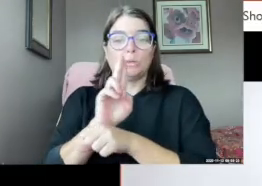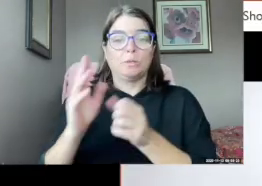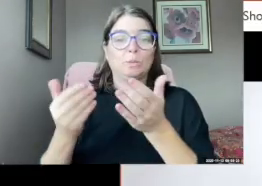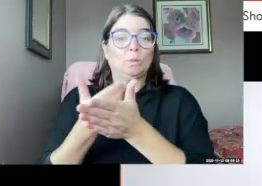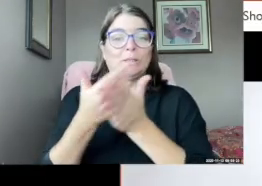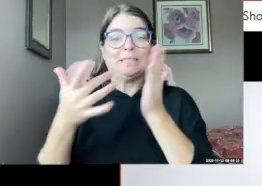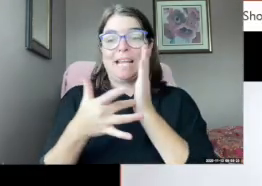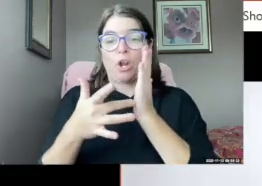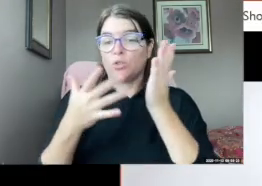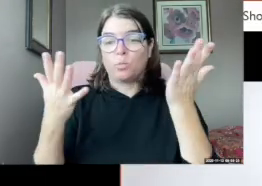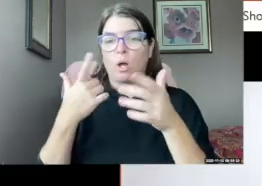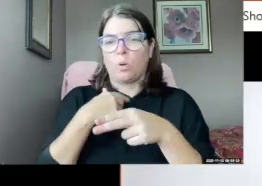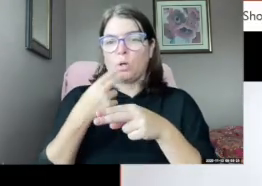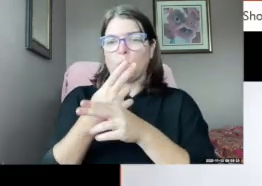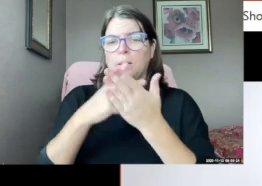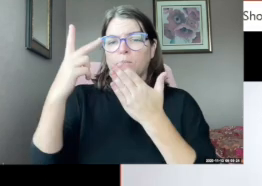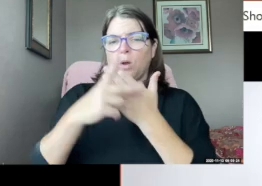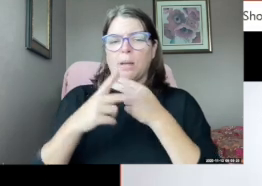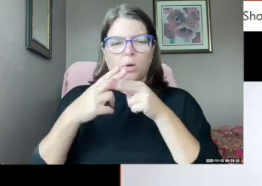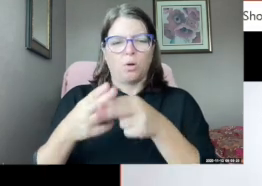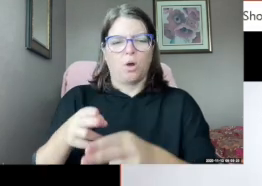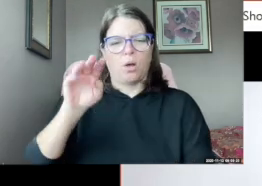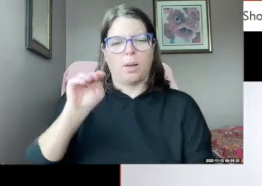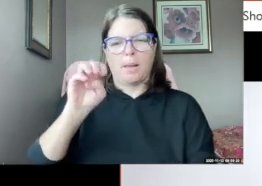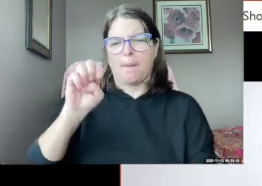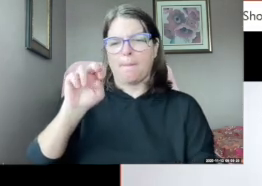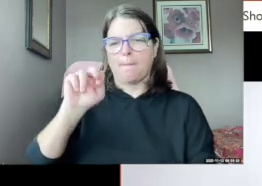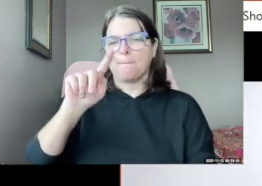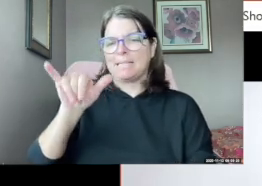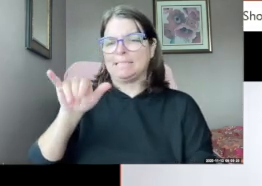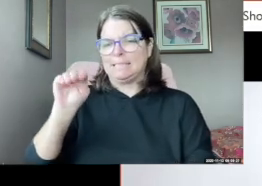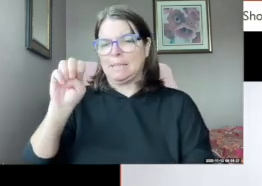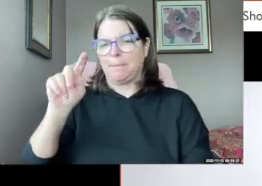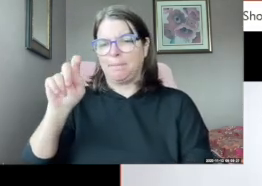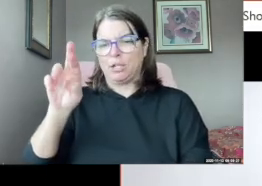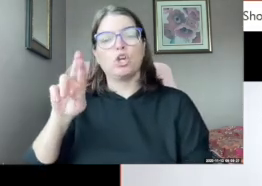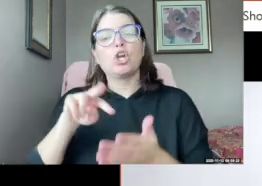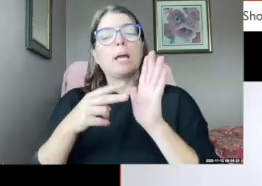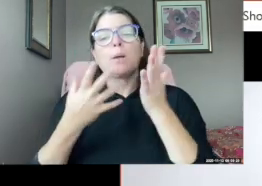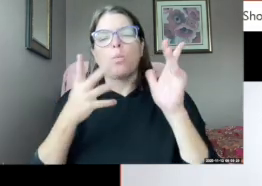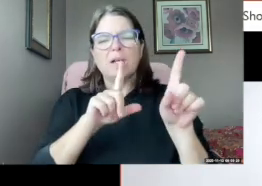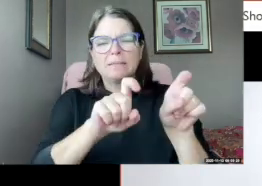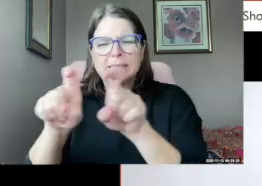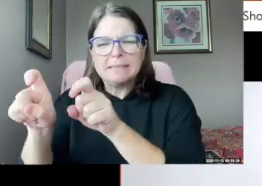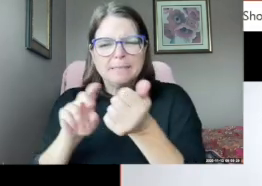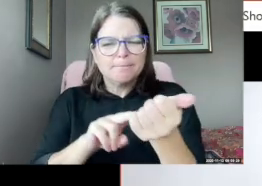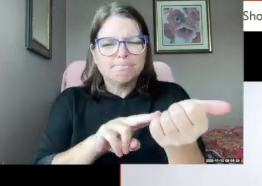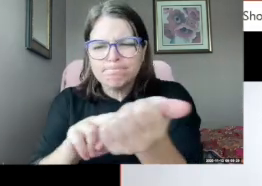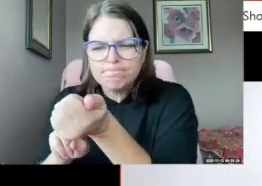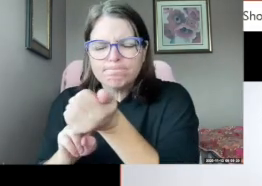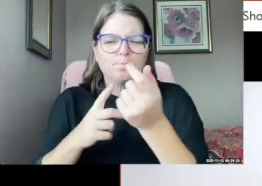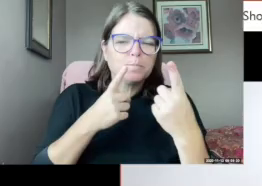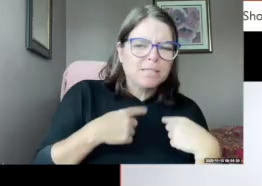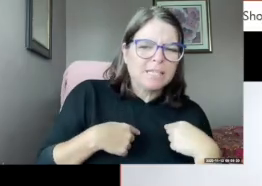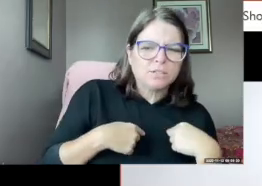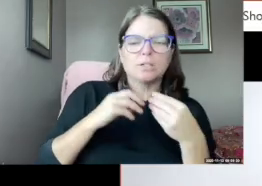of technology today. We're going to be using a program called Mentimeter to do some ranking and some polling and to help guide the